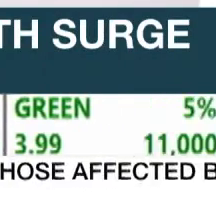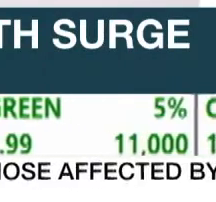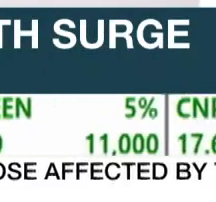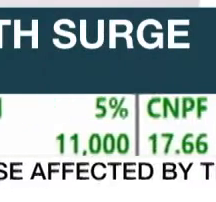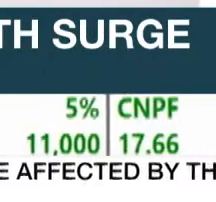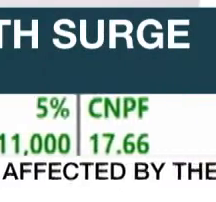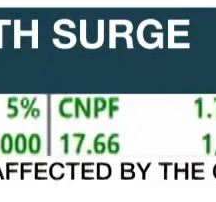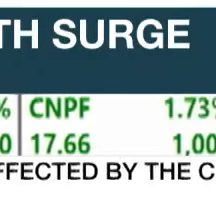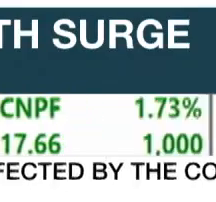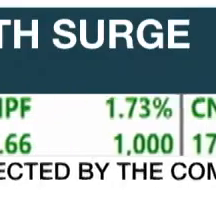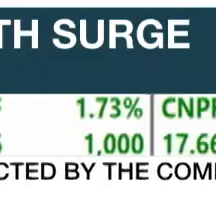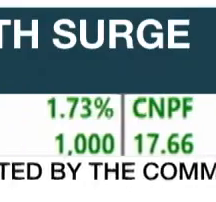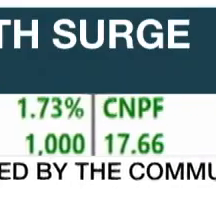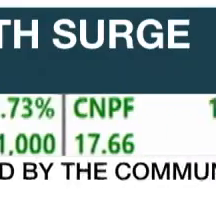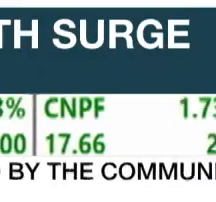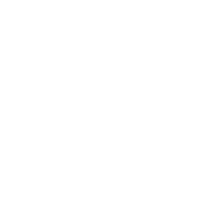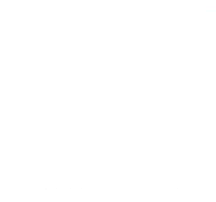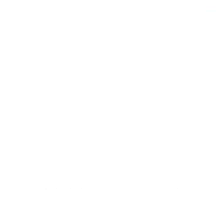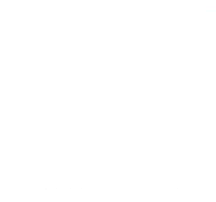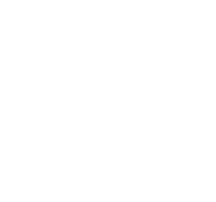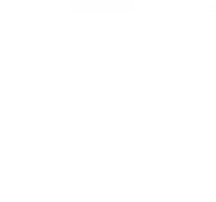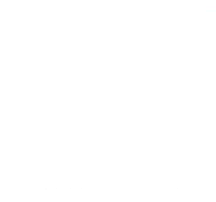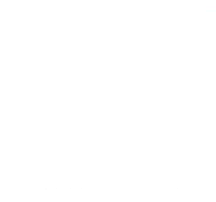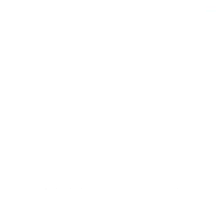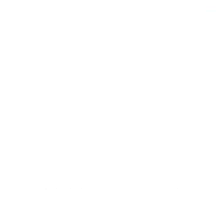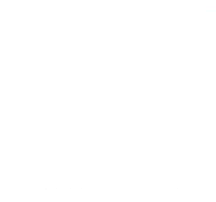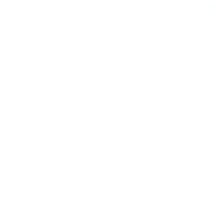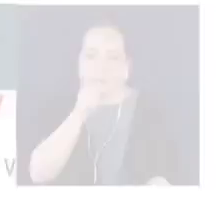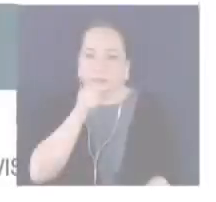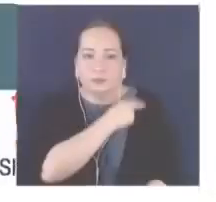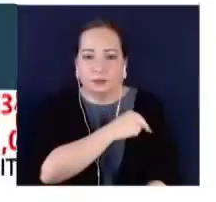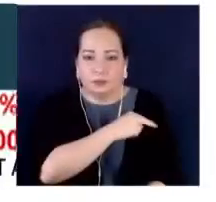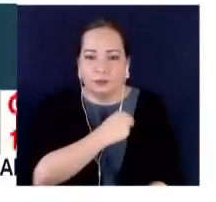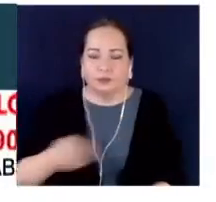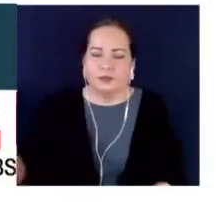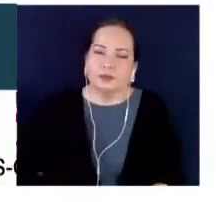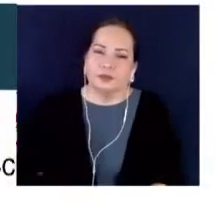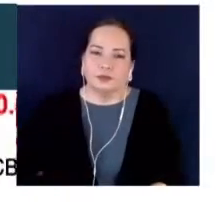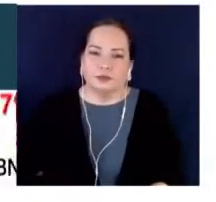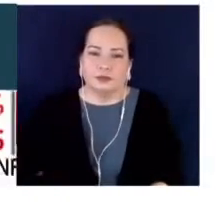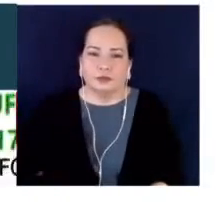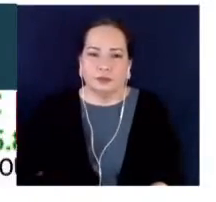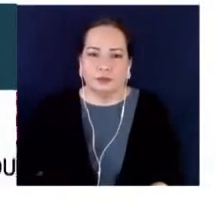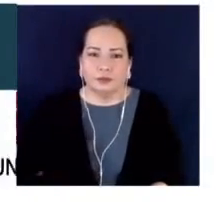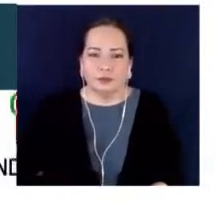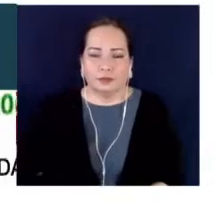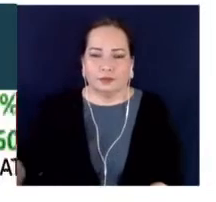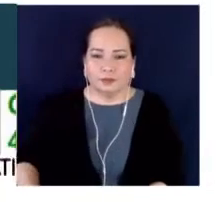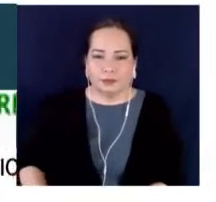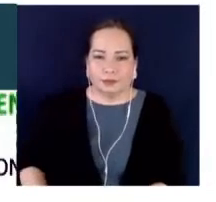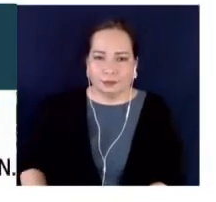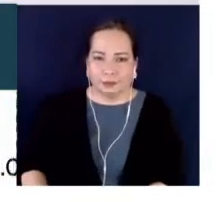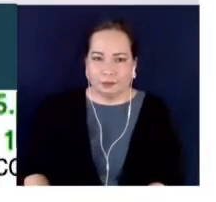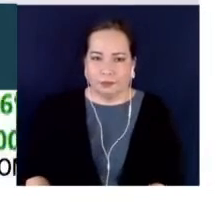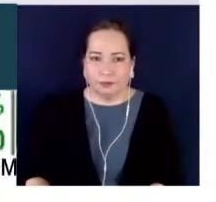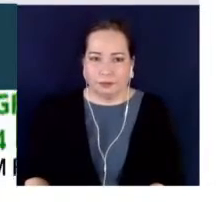you describe what is happening in the private hospitals today, Dr. De Grano? Well, the problem right now is,